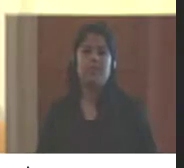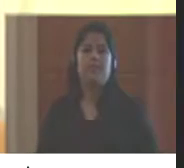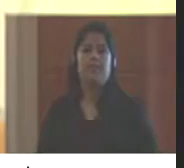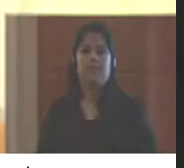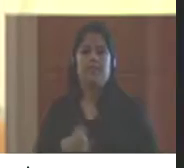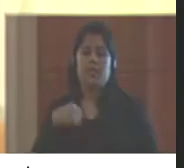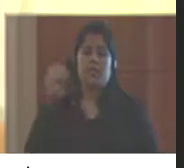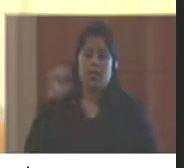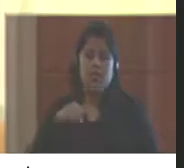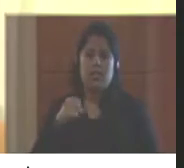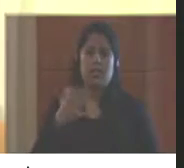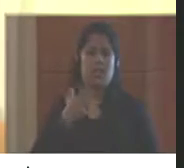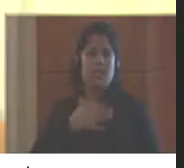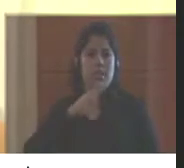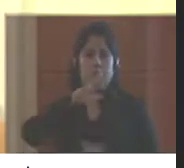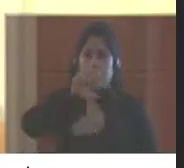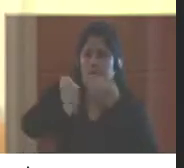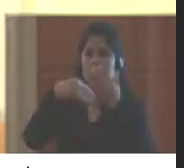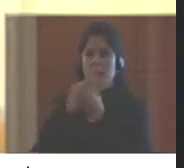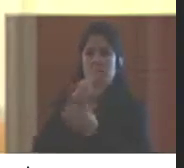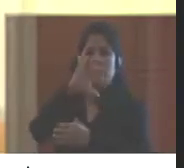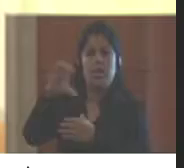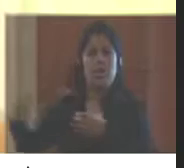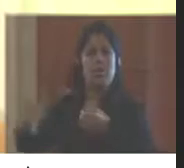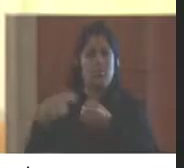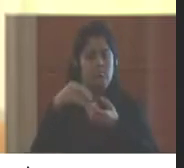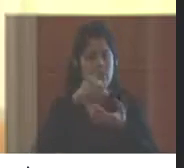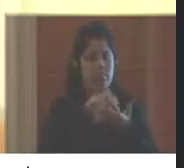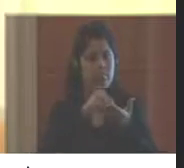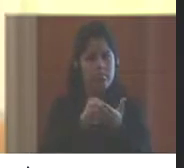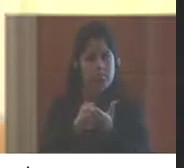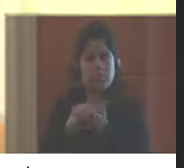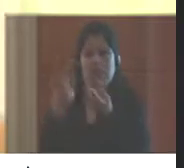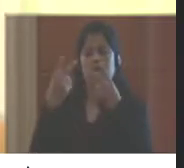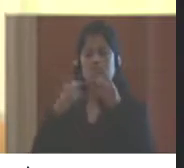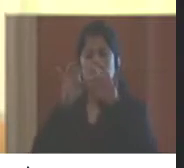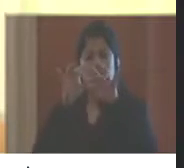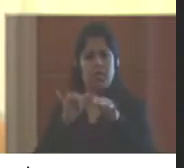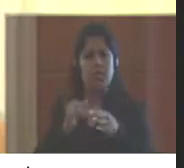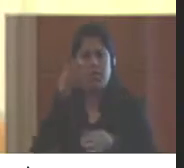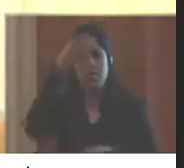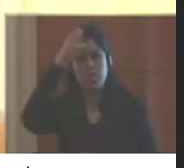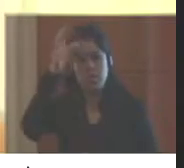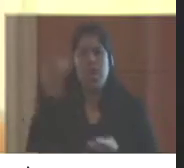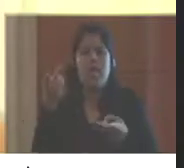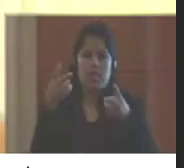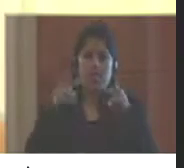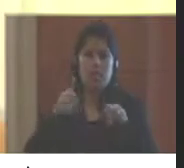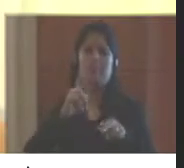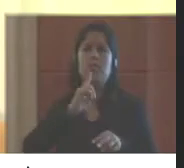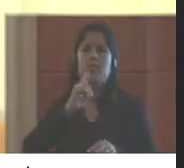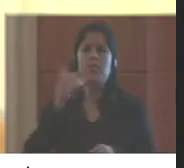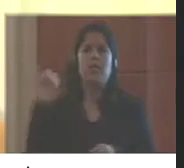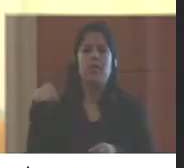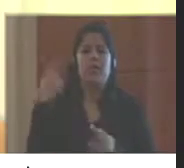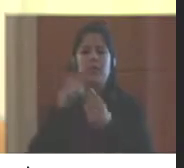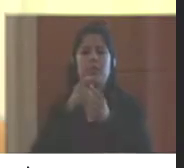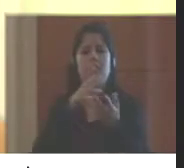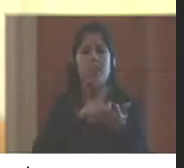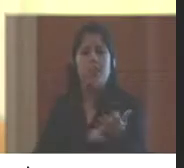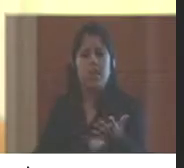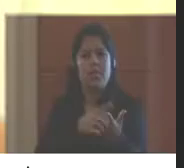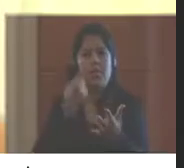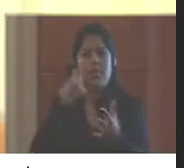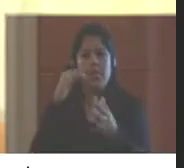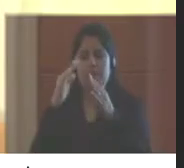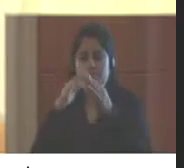this topic, but clearly all of the areas are involved. The Ministry of Culture as well. What